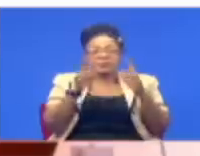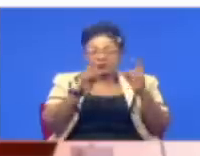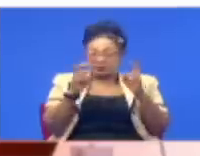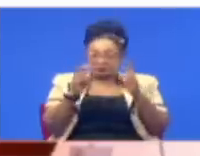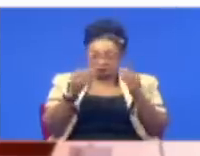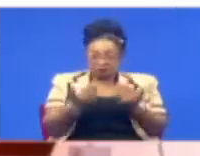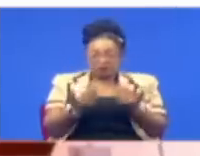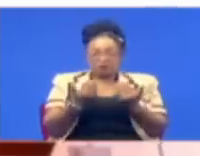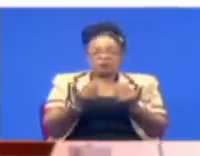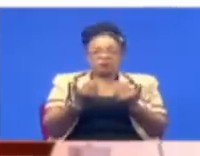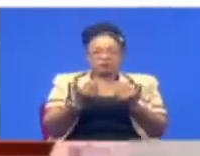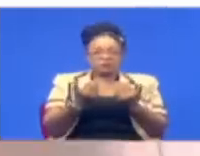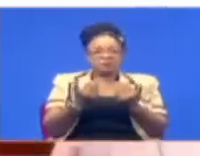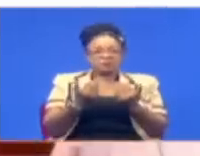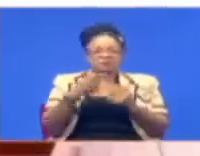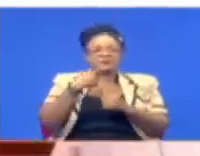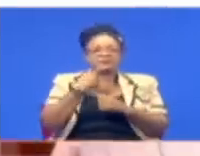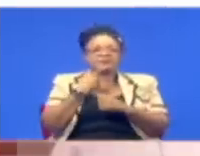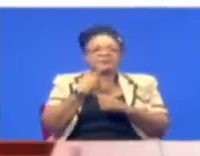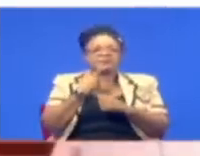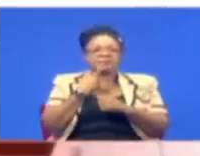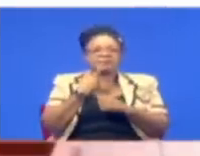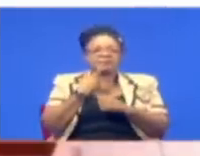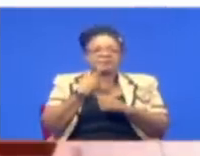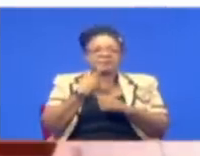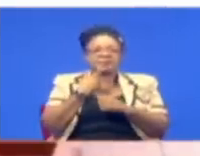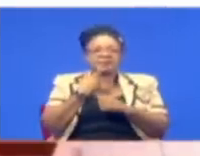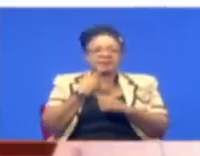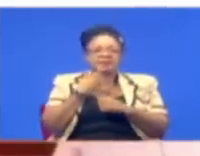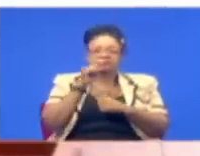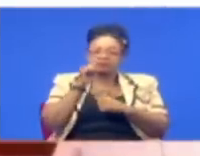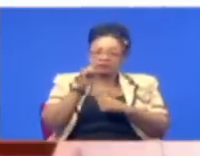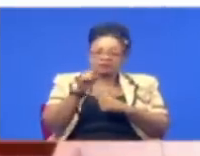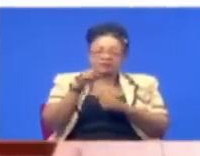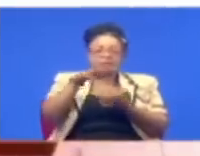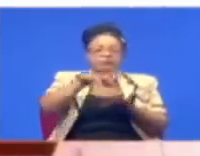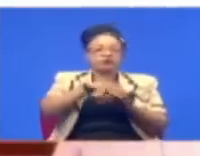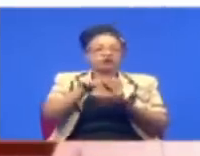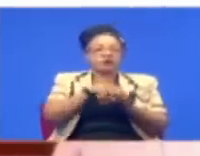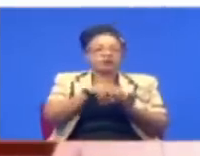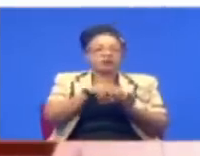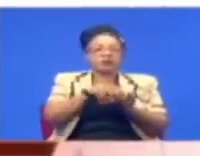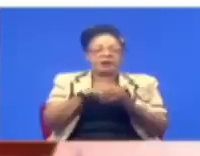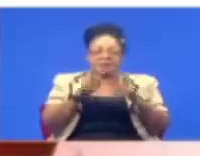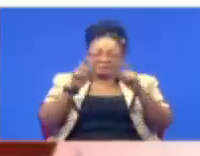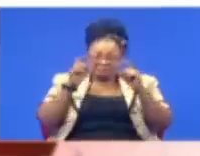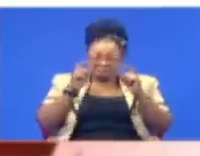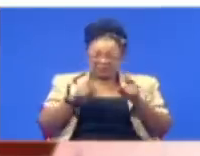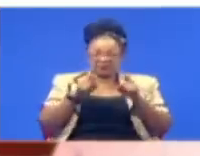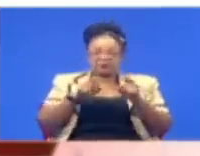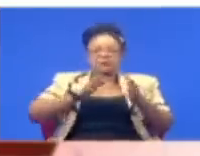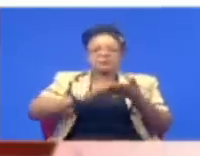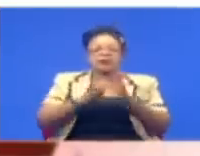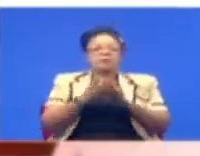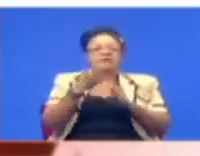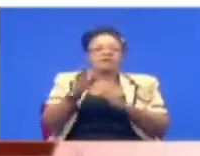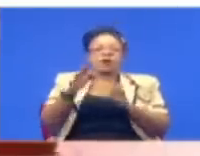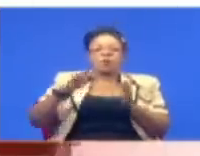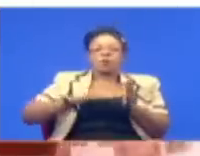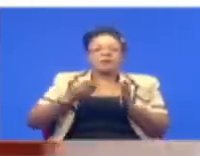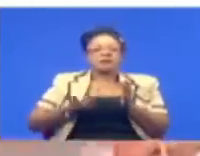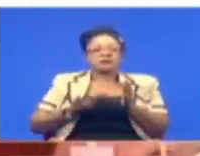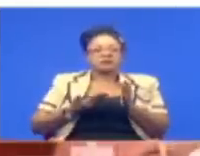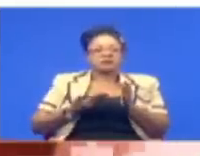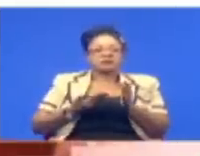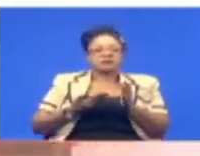are confronted with is to say this position must be for a woman. Just the way there